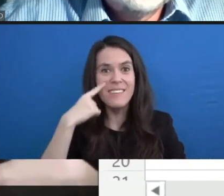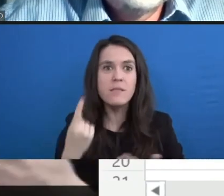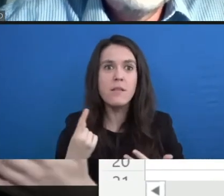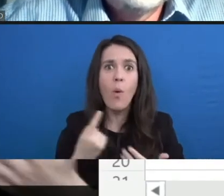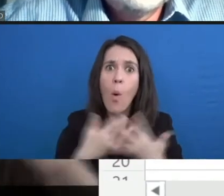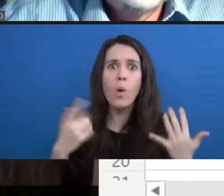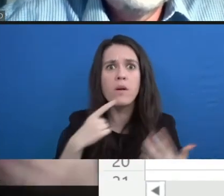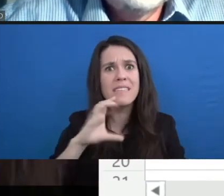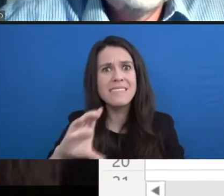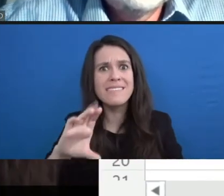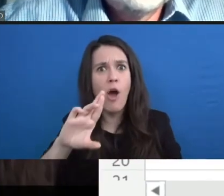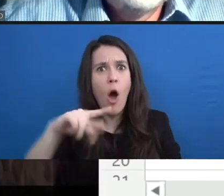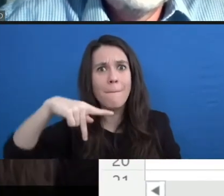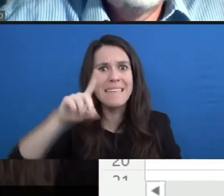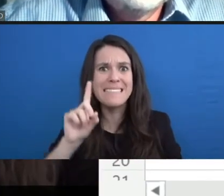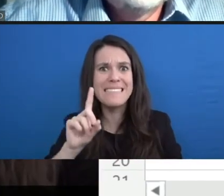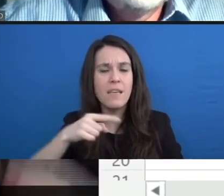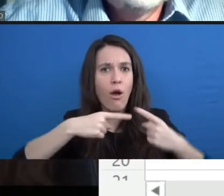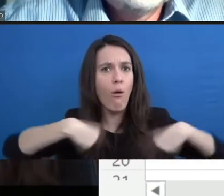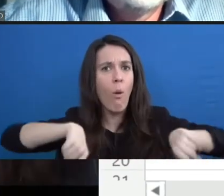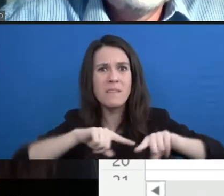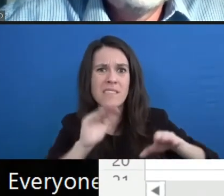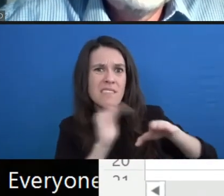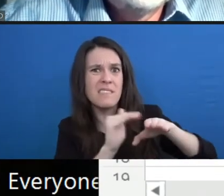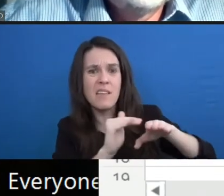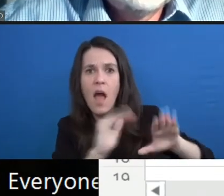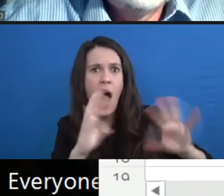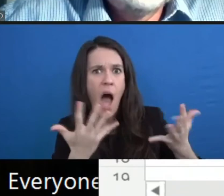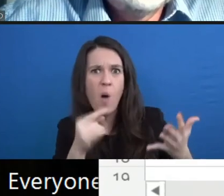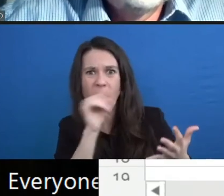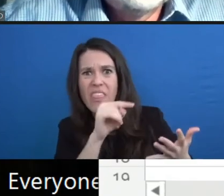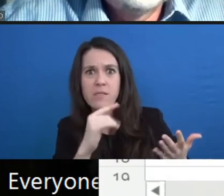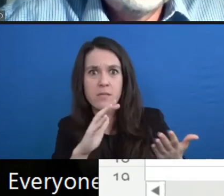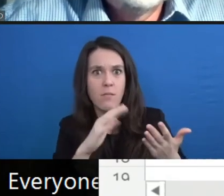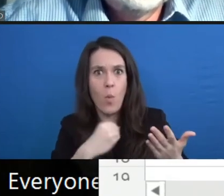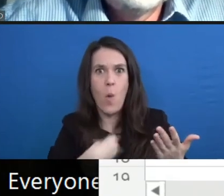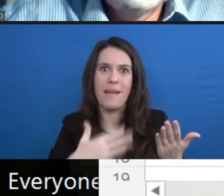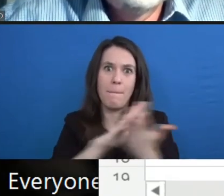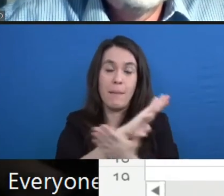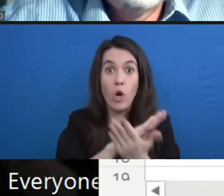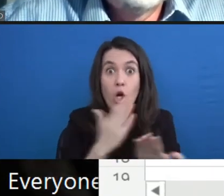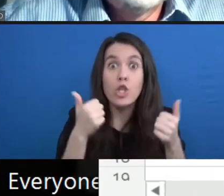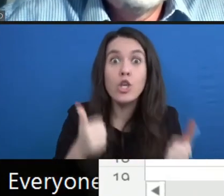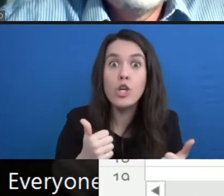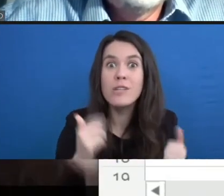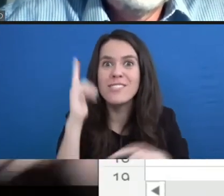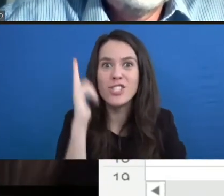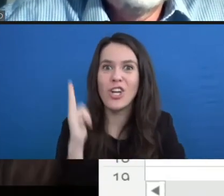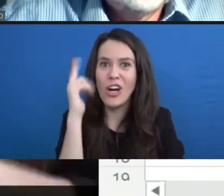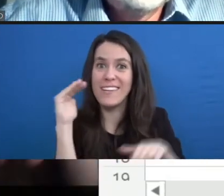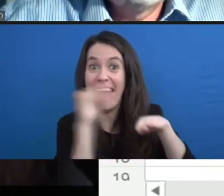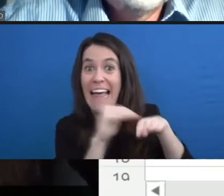CRPD committee, why haven't you got this yet? How can we do that? Here's a white paper. At least starting to ask the questions. We're not at the point where we've got the